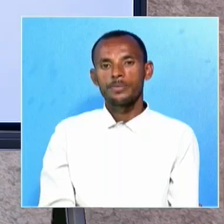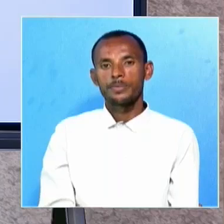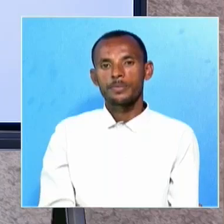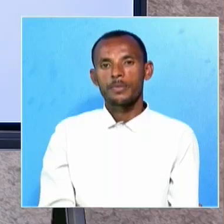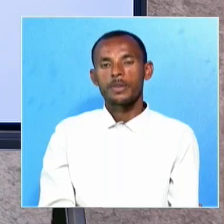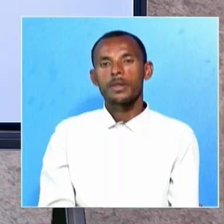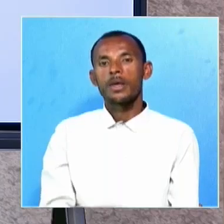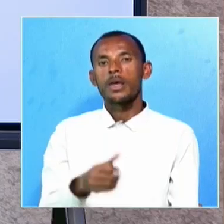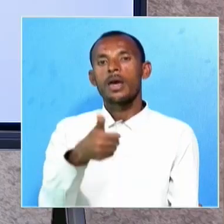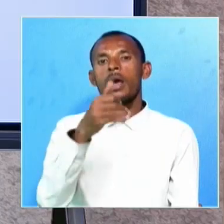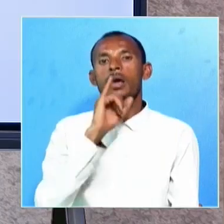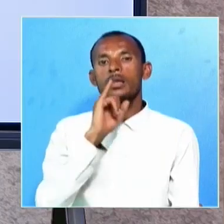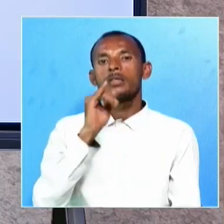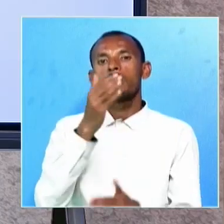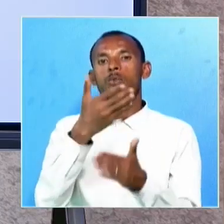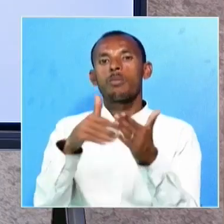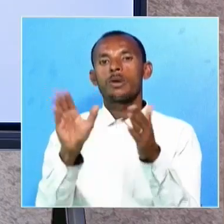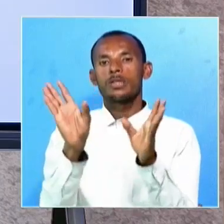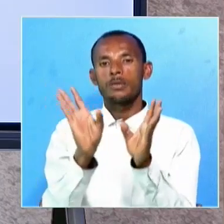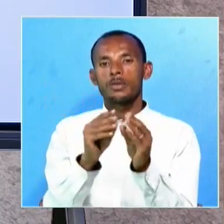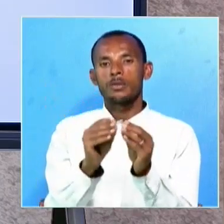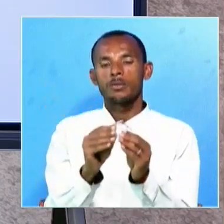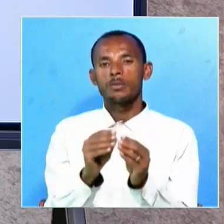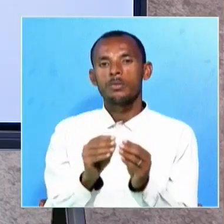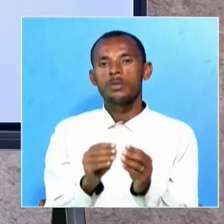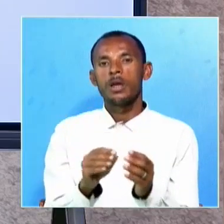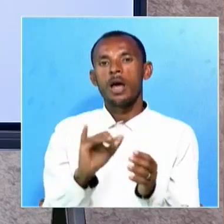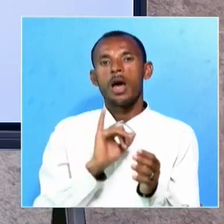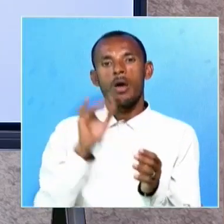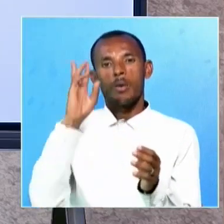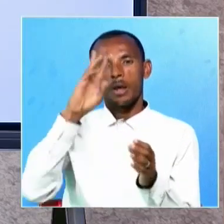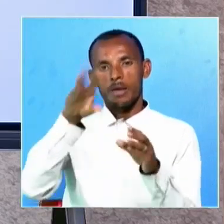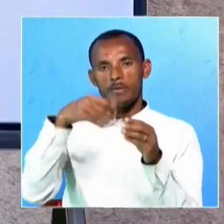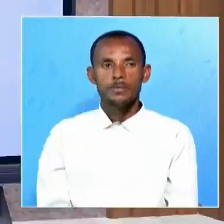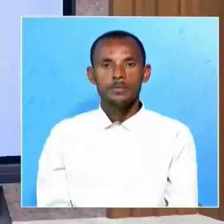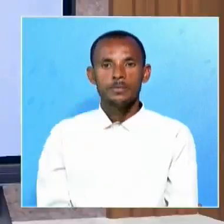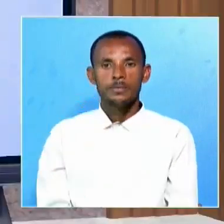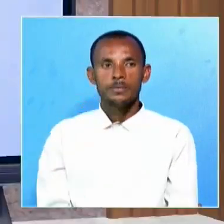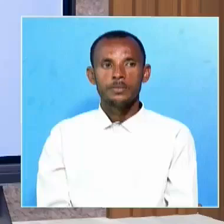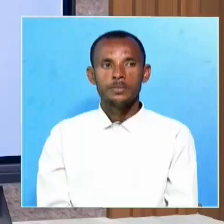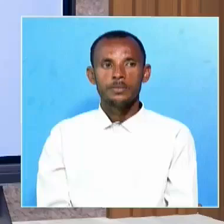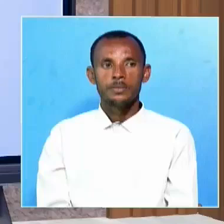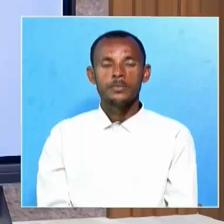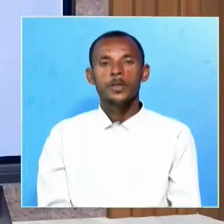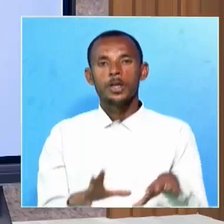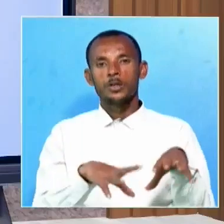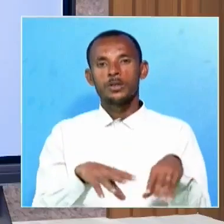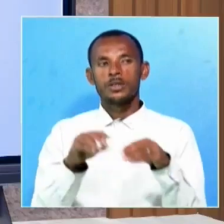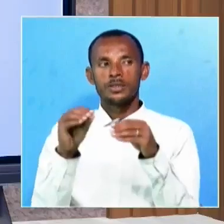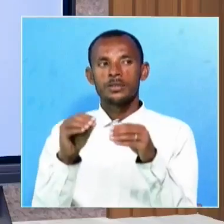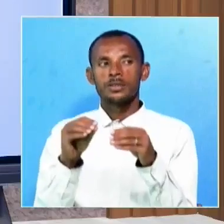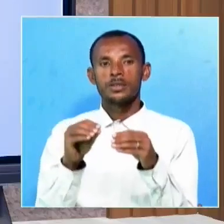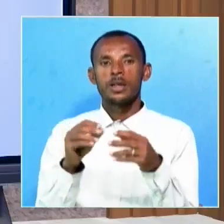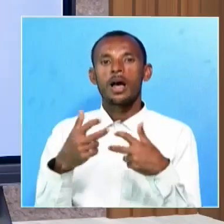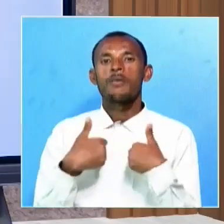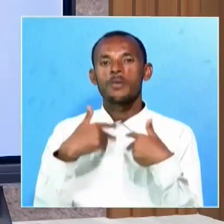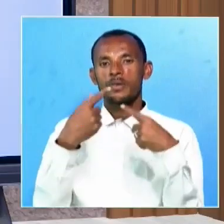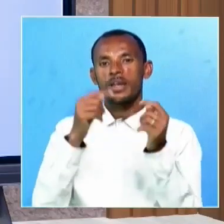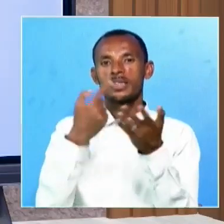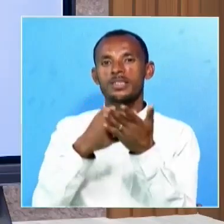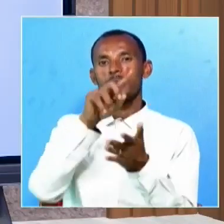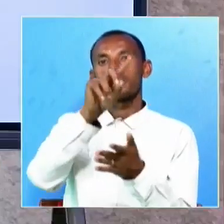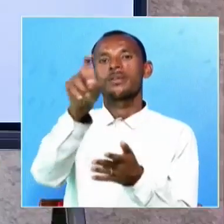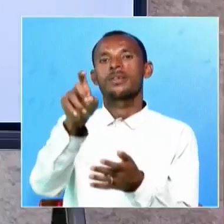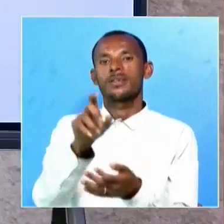Is A proper subset of C? I'll give you 10 seconds for this question. Students, have you tried the